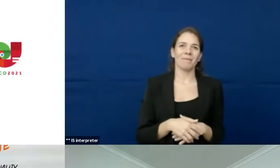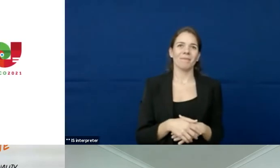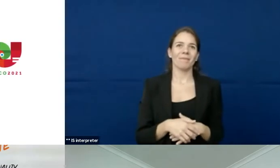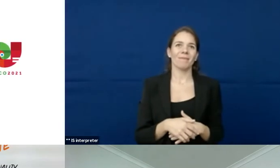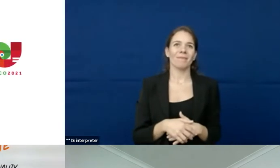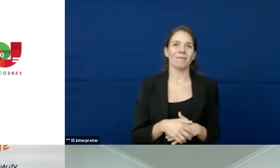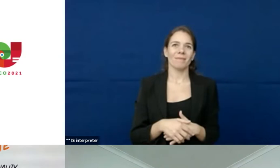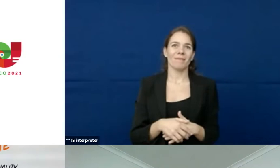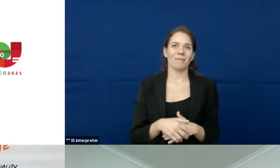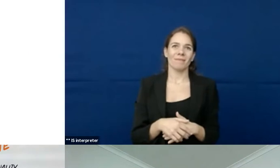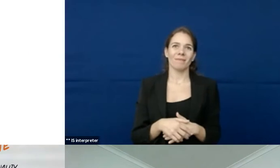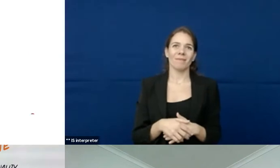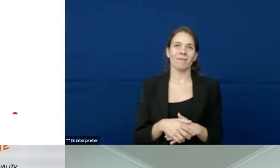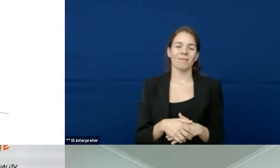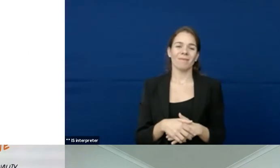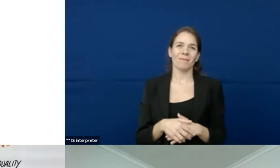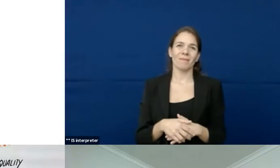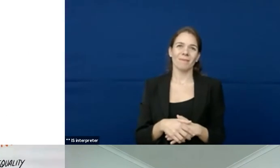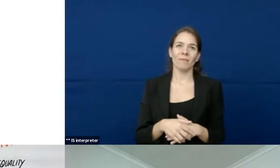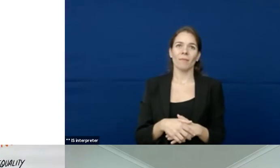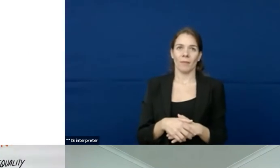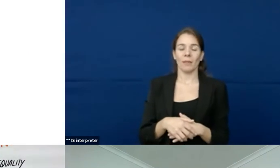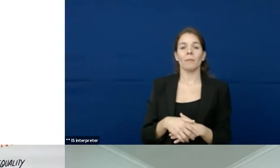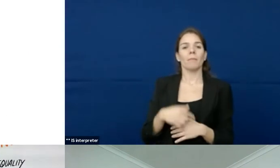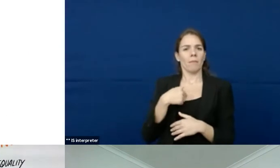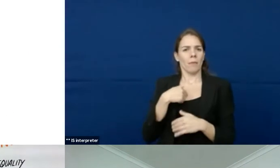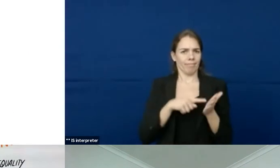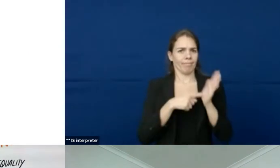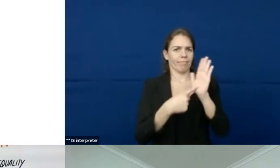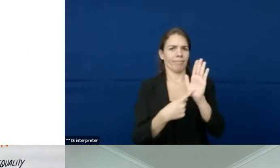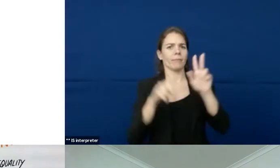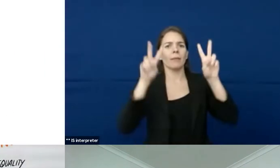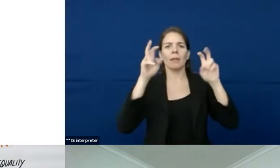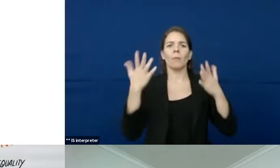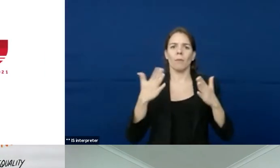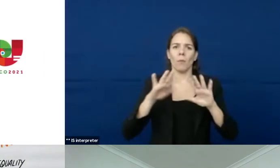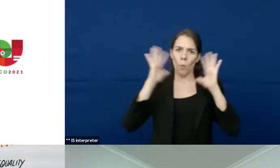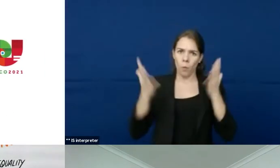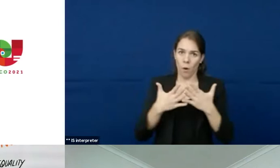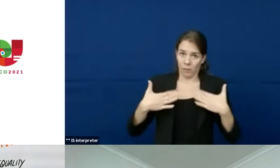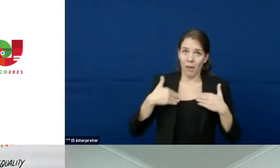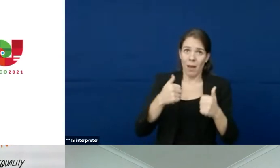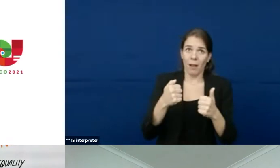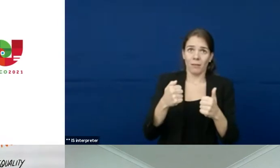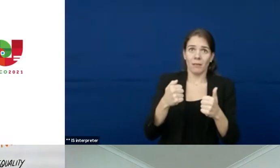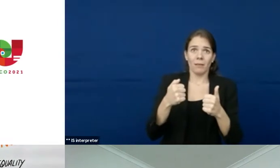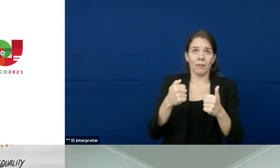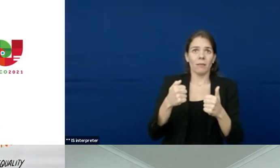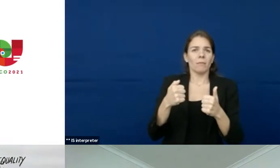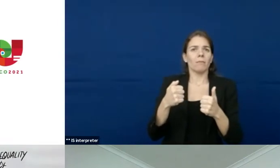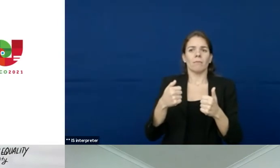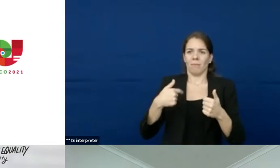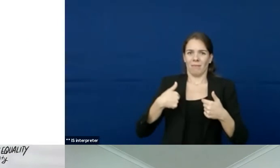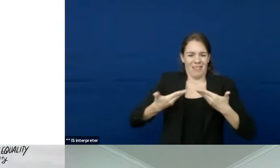me a great pleasure to respond to this question. In fact, I would want to delete the word pleasure because